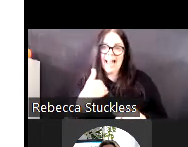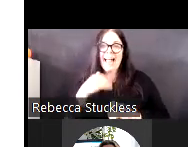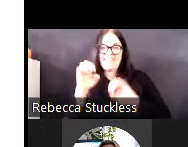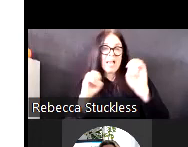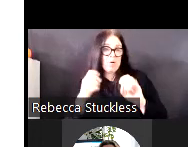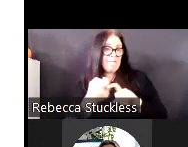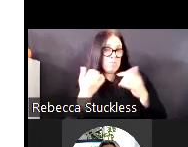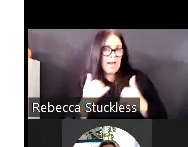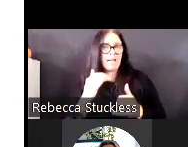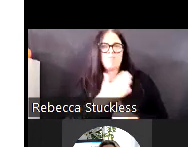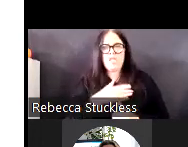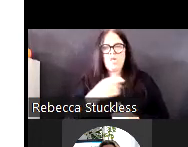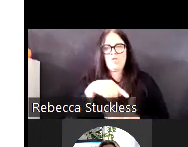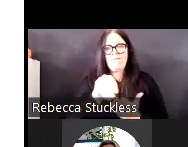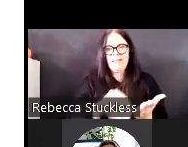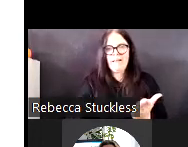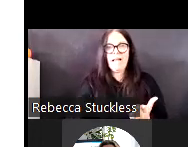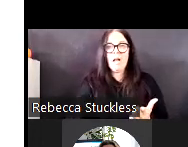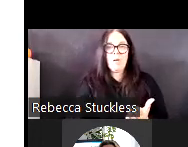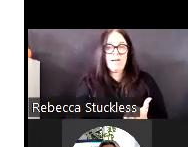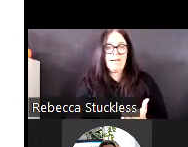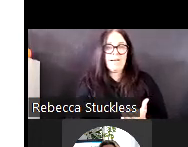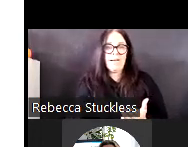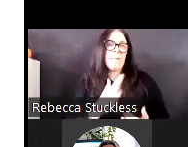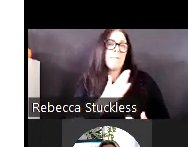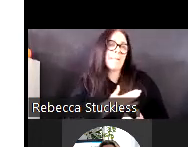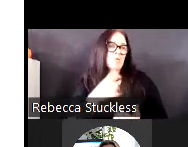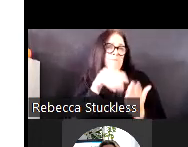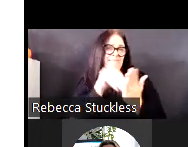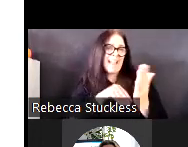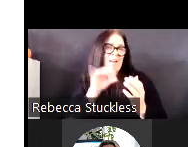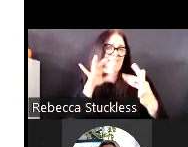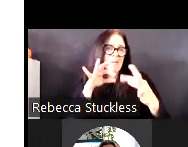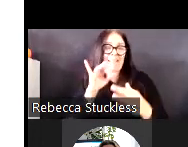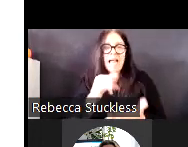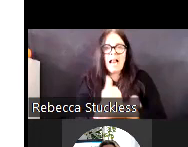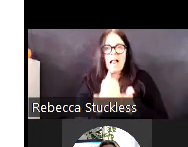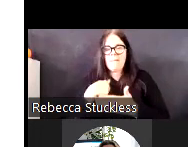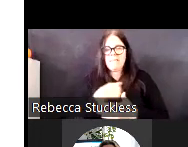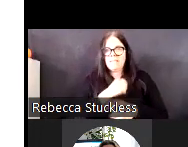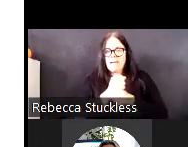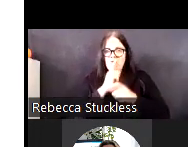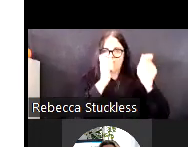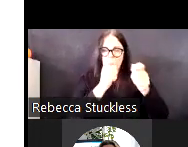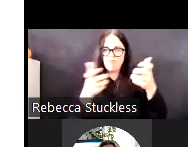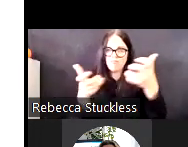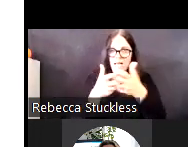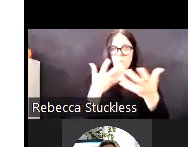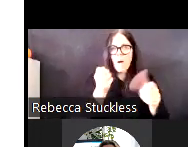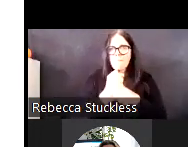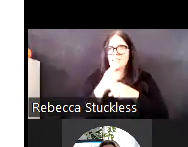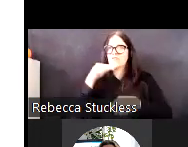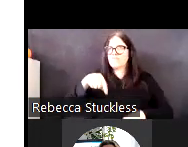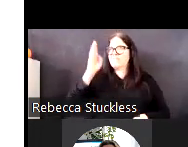Your feedback is used to make sure these sessions remain relevant and valuable and information packed for all the